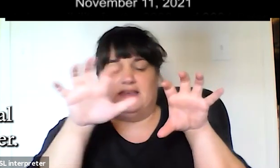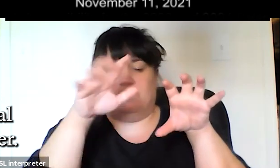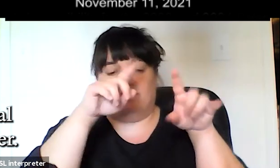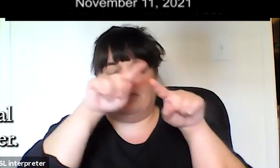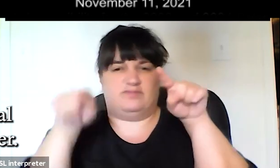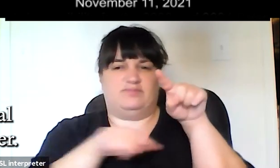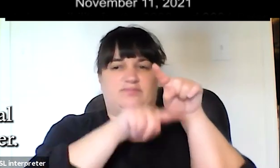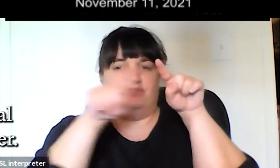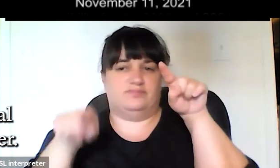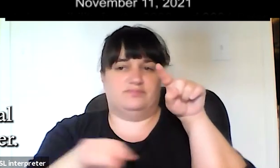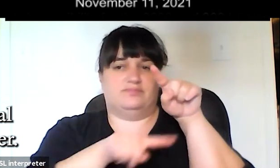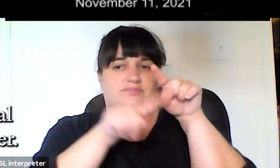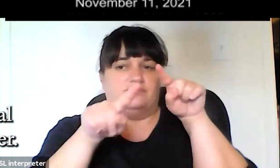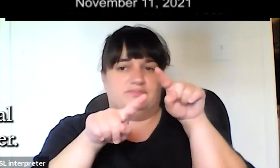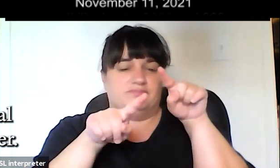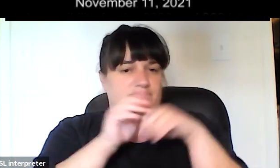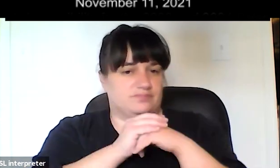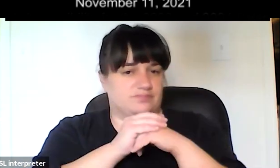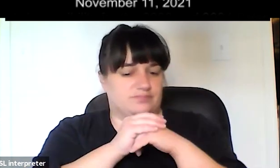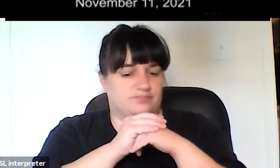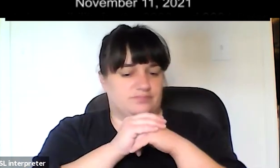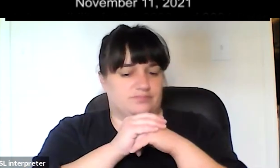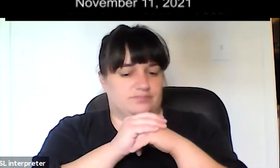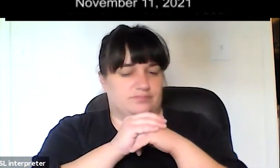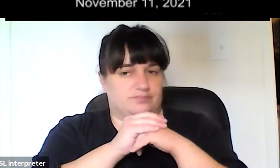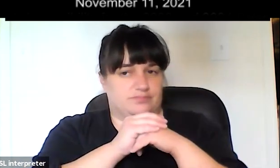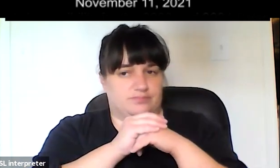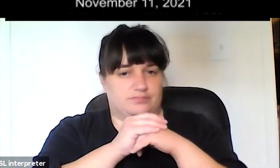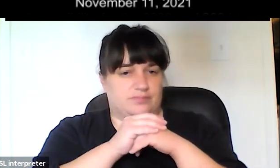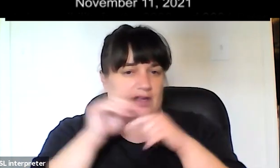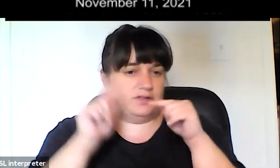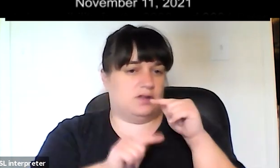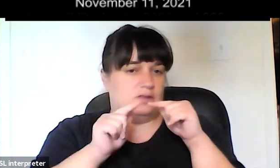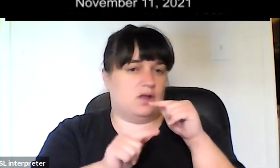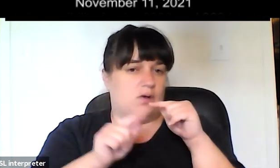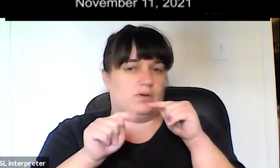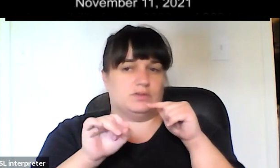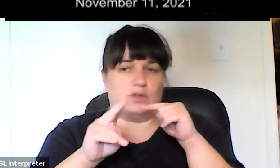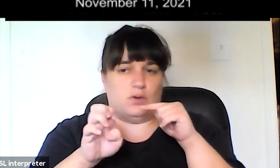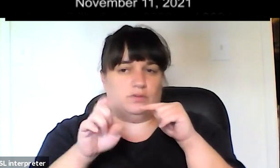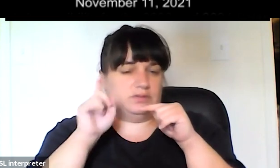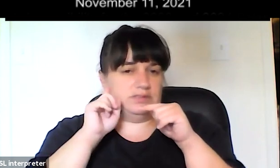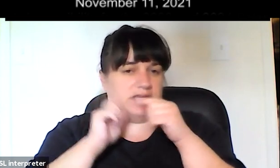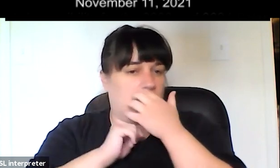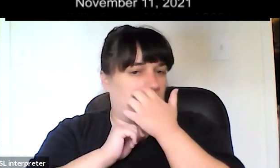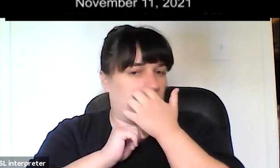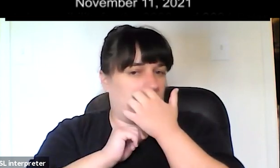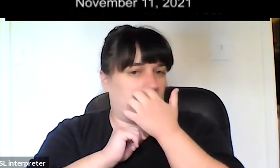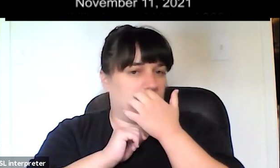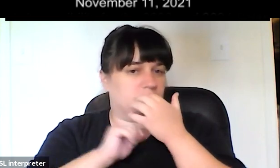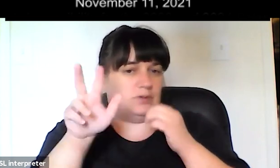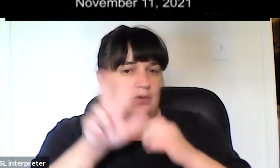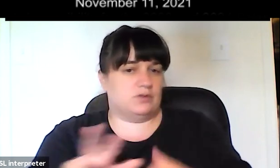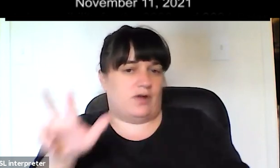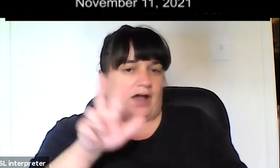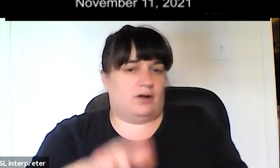spiral around the bright source in the center. And this is a lower tone that you'll hear as it scans